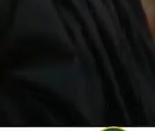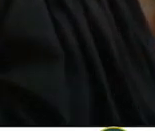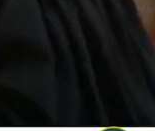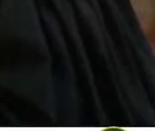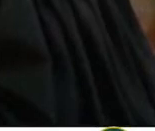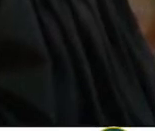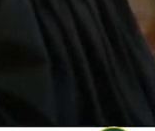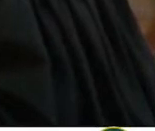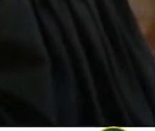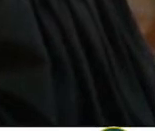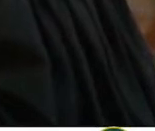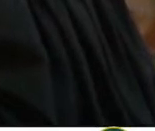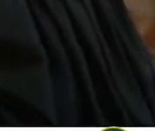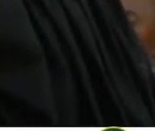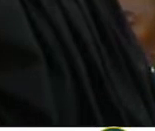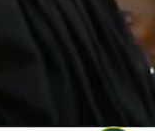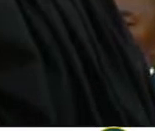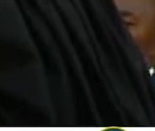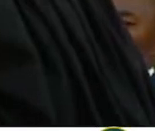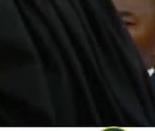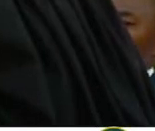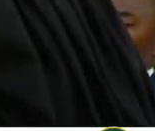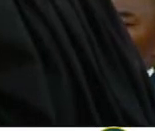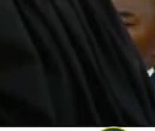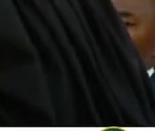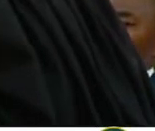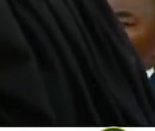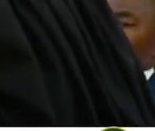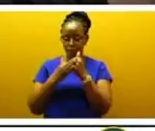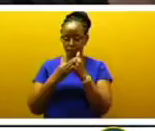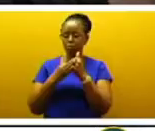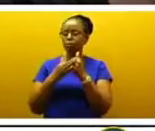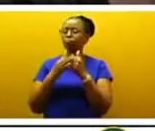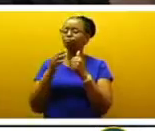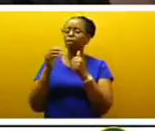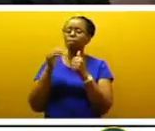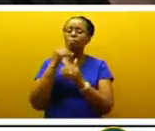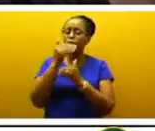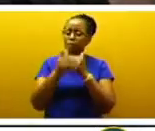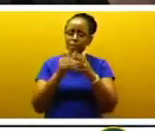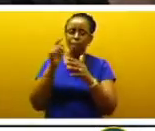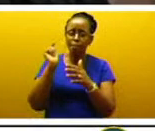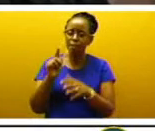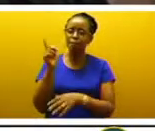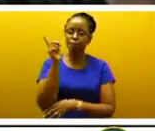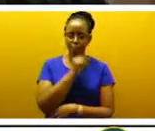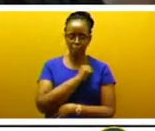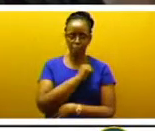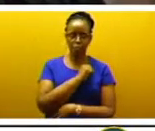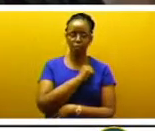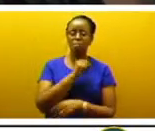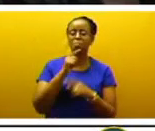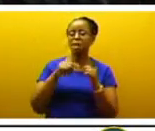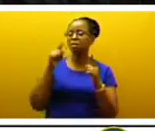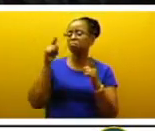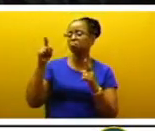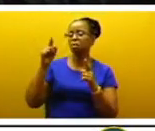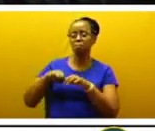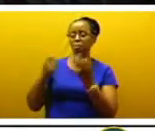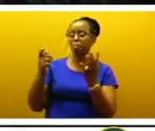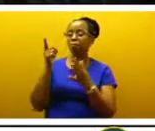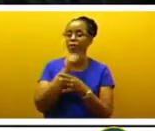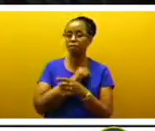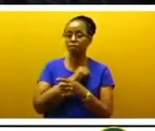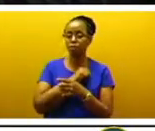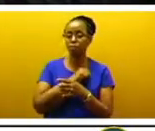you have to hold that Article 138 was violated. The next issue is this,